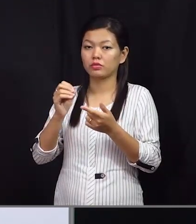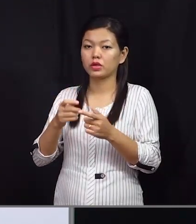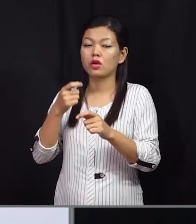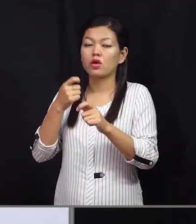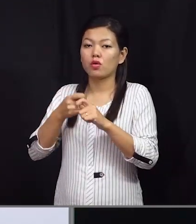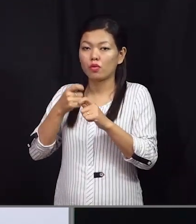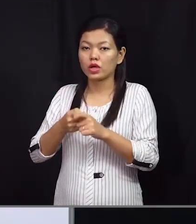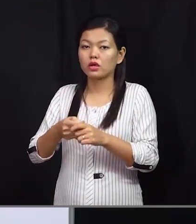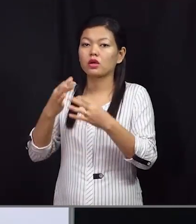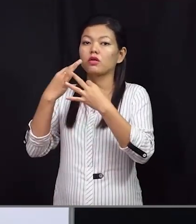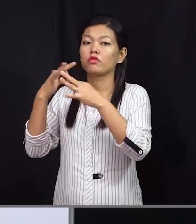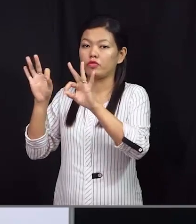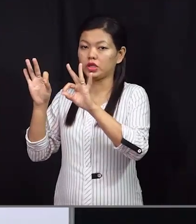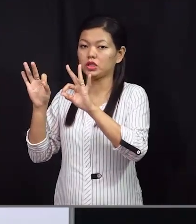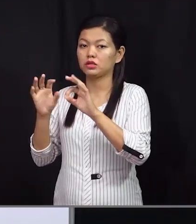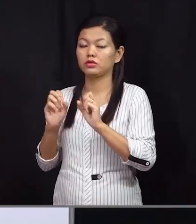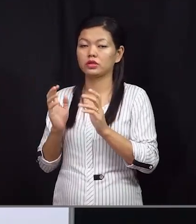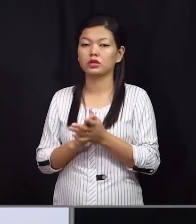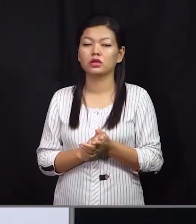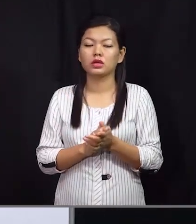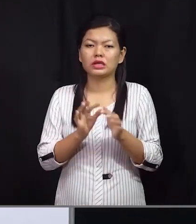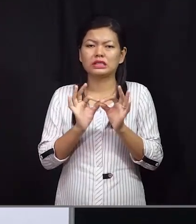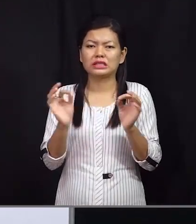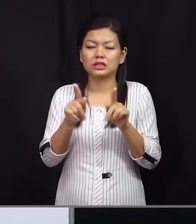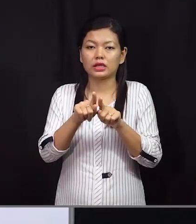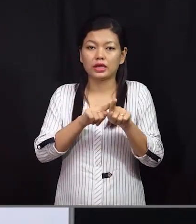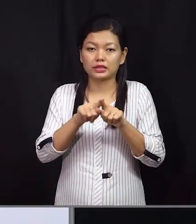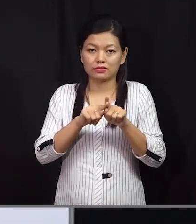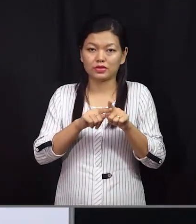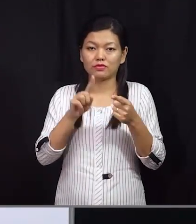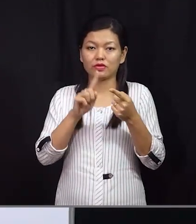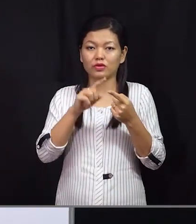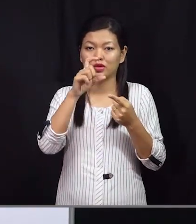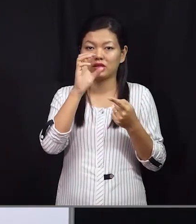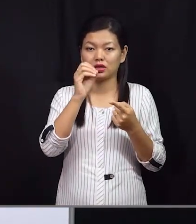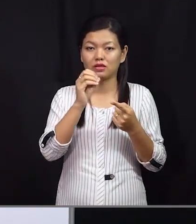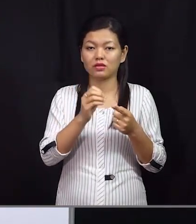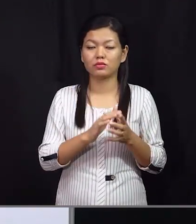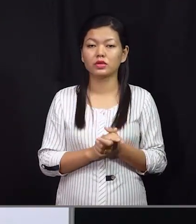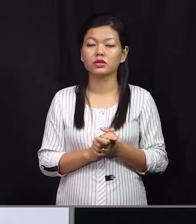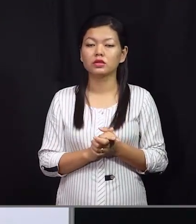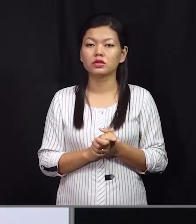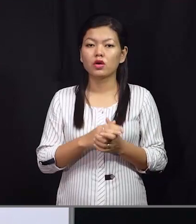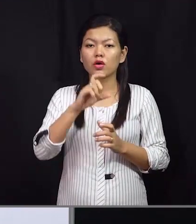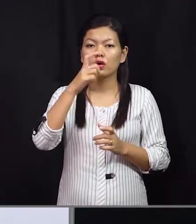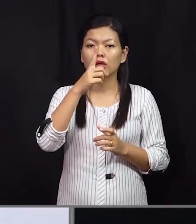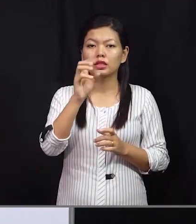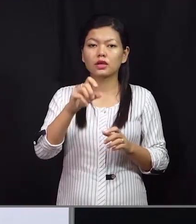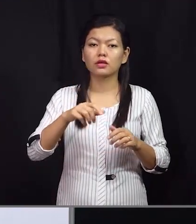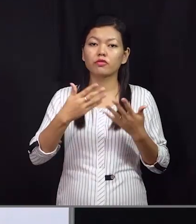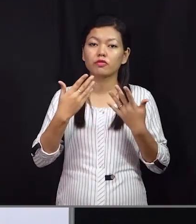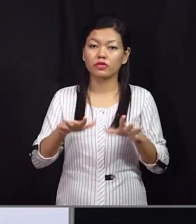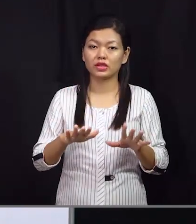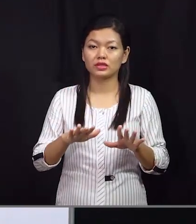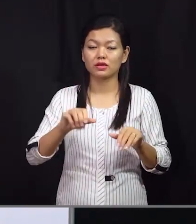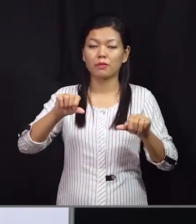between economic and non-economic activity. Now, maybe after your class 10, some of you must be giving tuitions also, isn't it? So when you